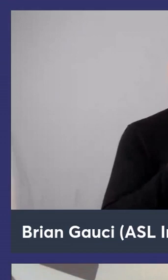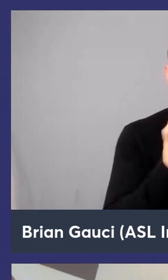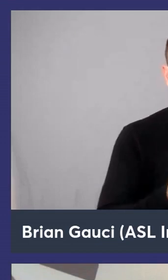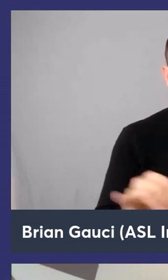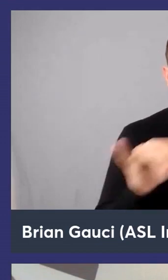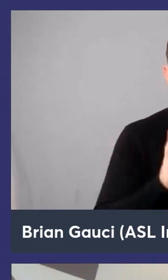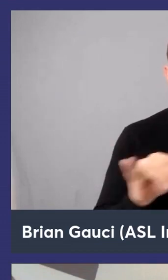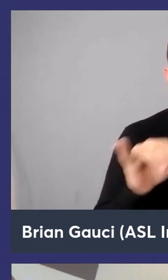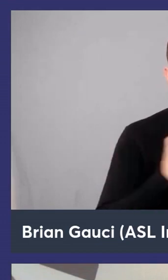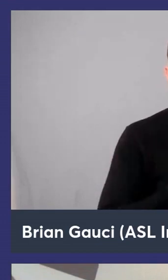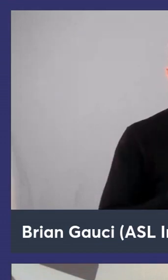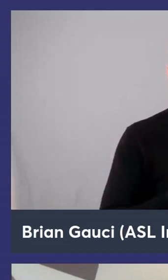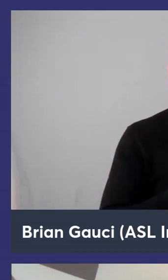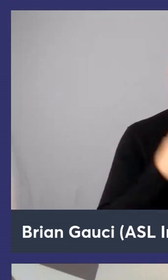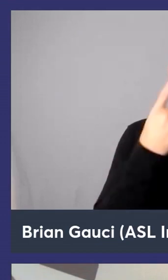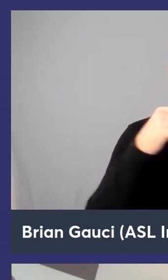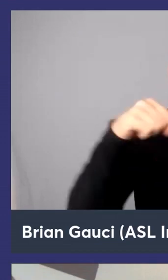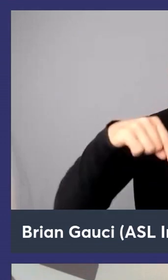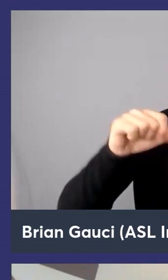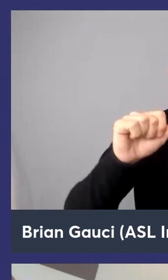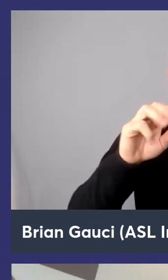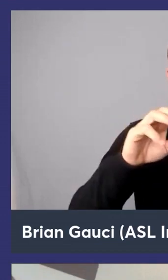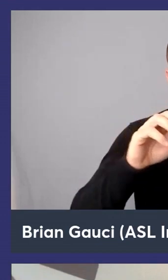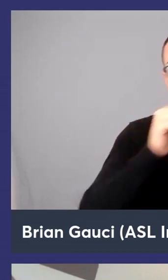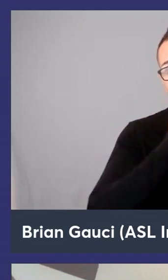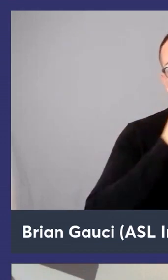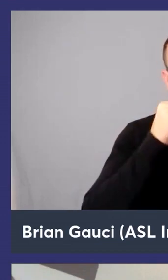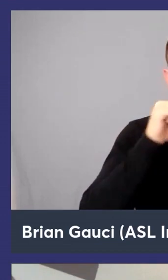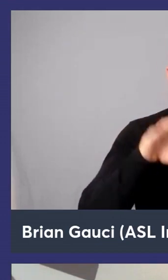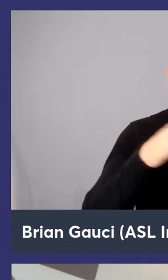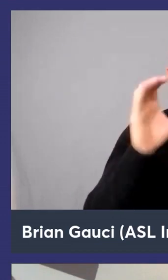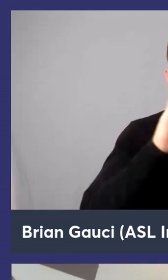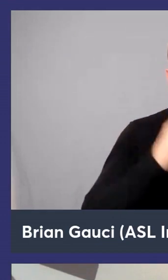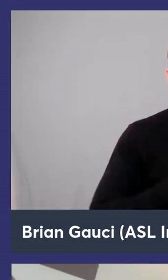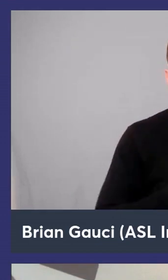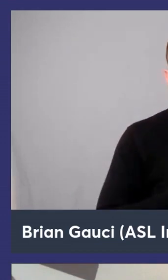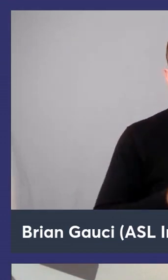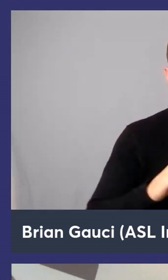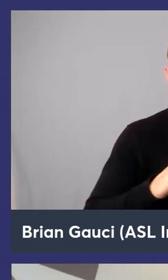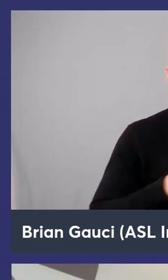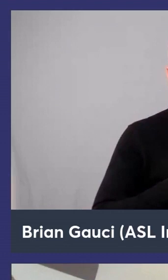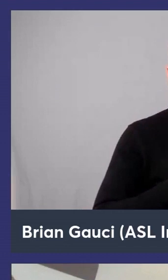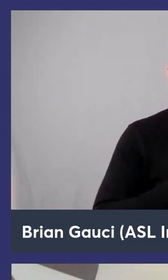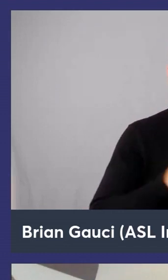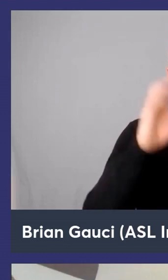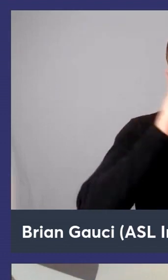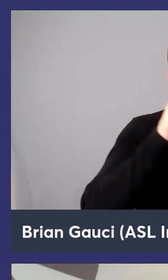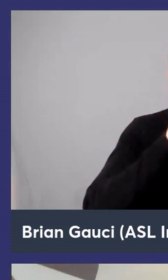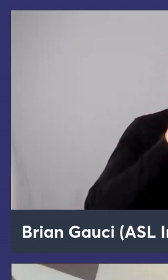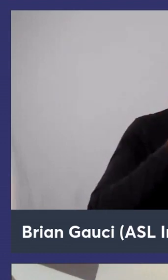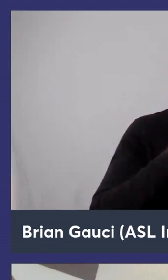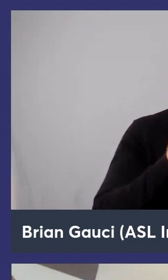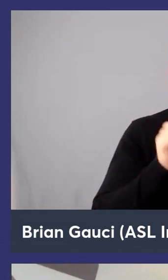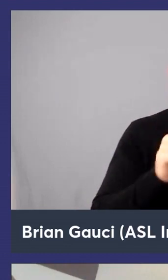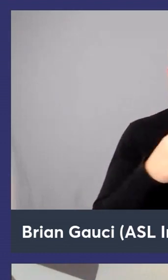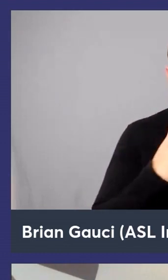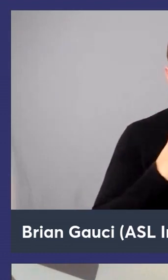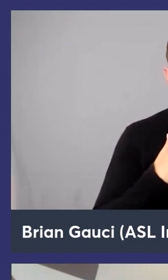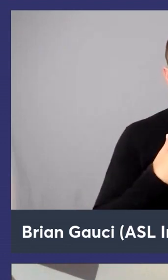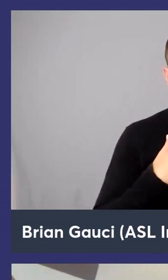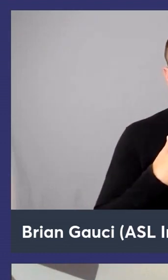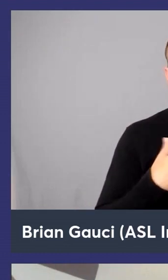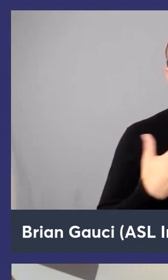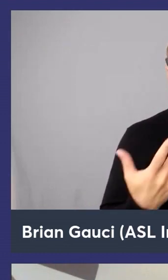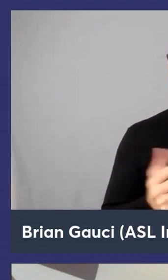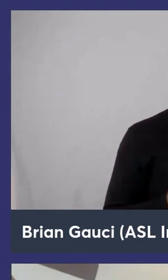OpenSearch Service supports. One is the search use case, which is you could have, think of it